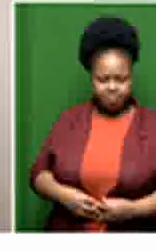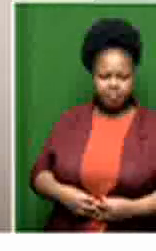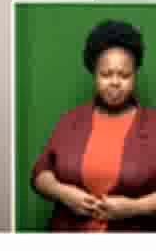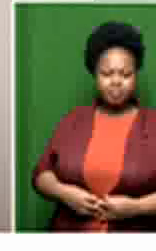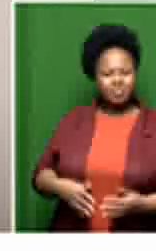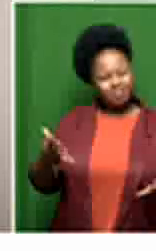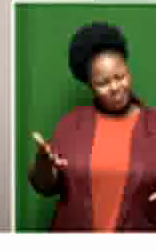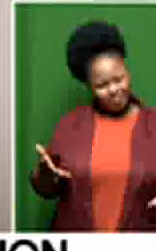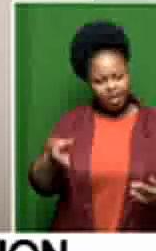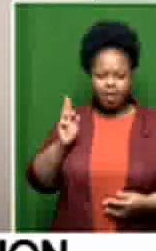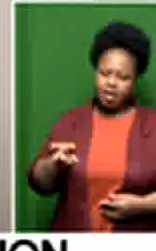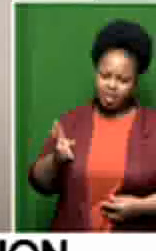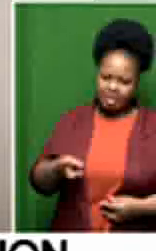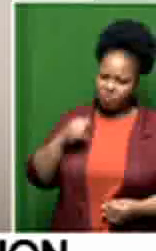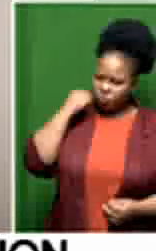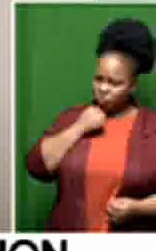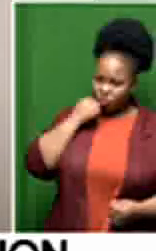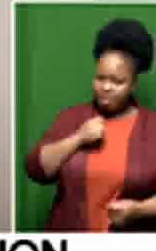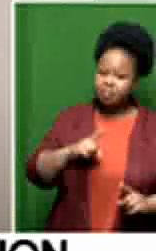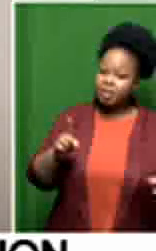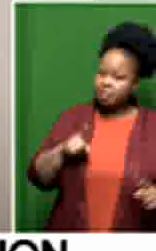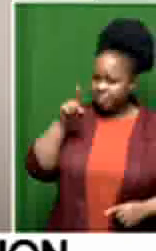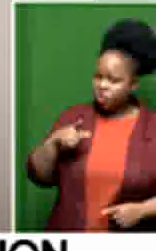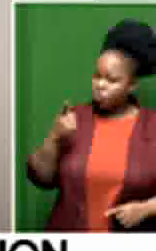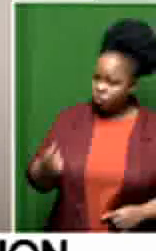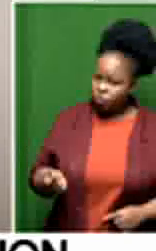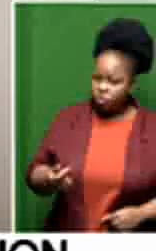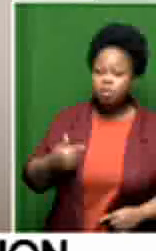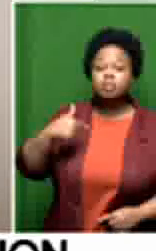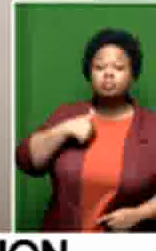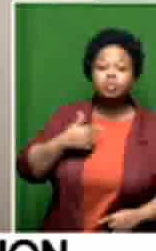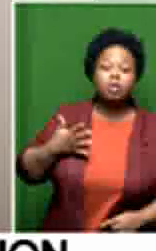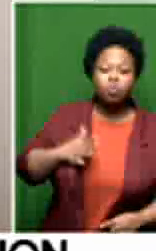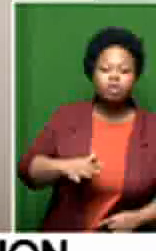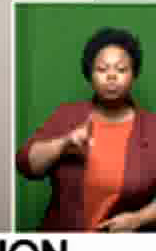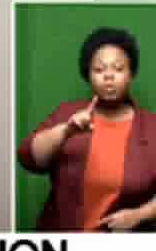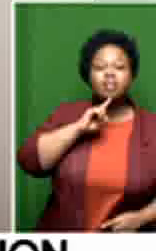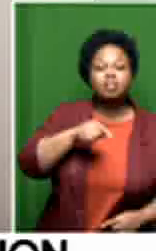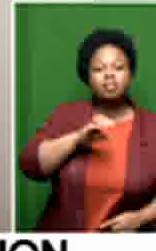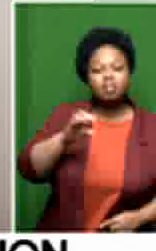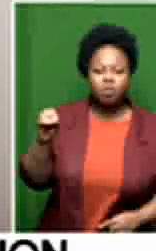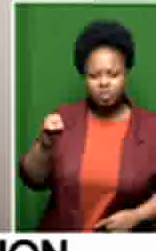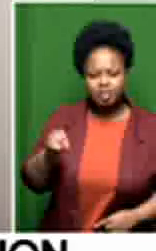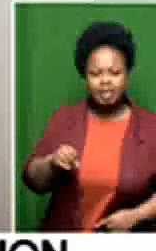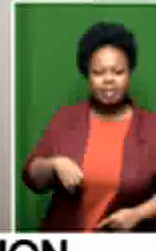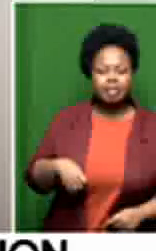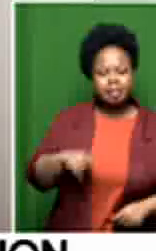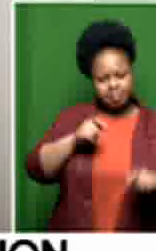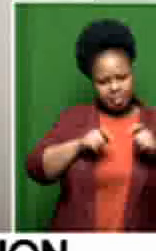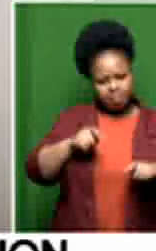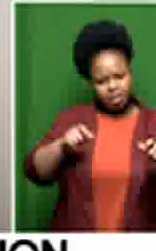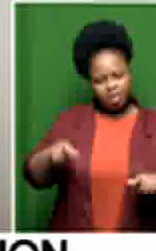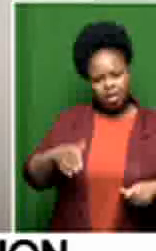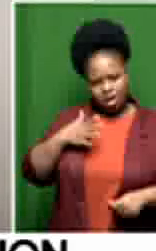NYALUZAH@gmail.com. And besides that, I'm so sorry for this, but I have to do it. I want 1,000 people. I want an army that I